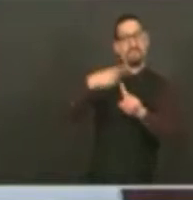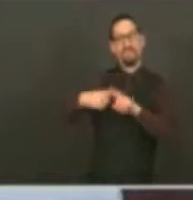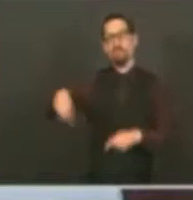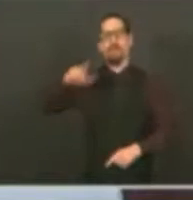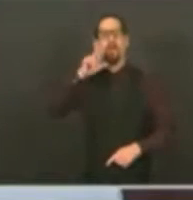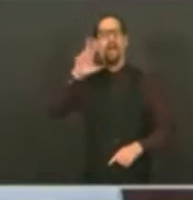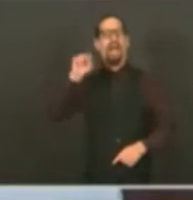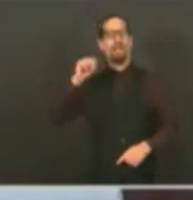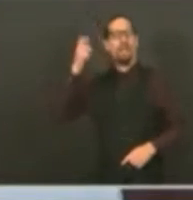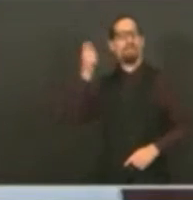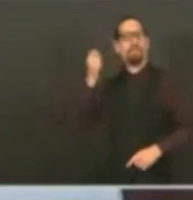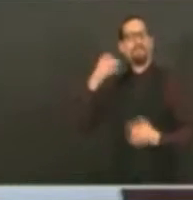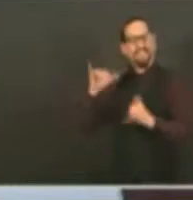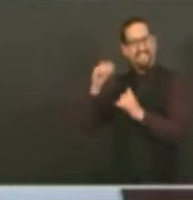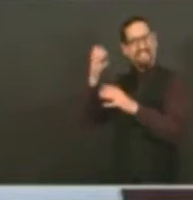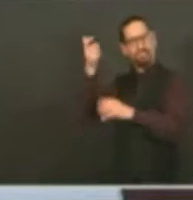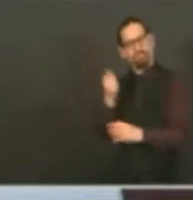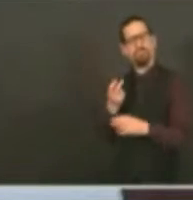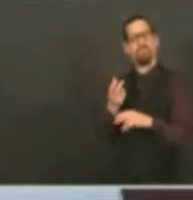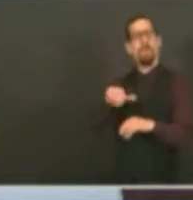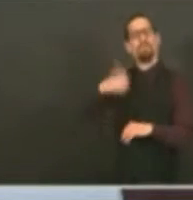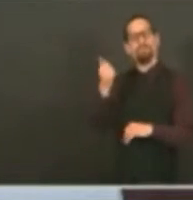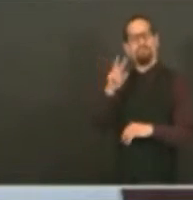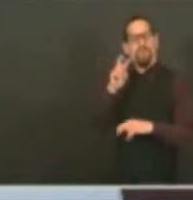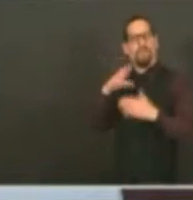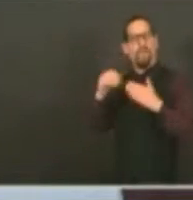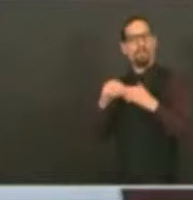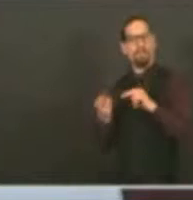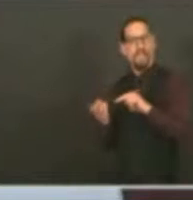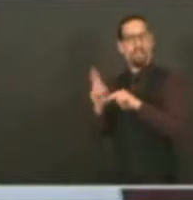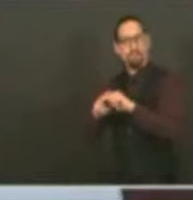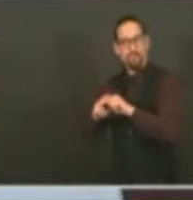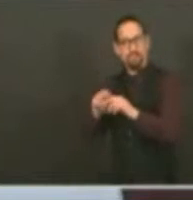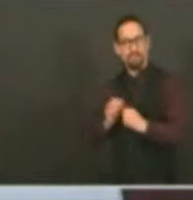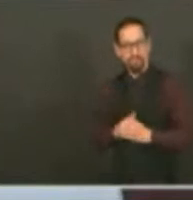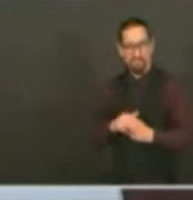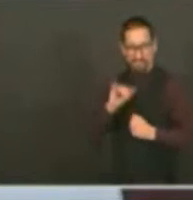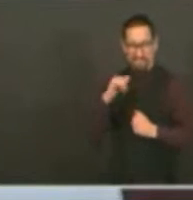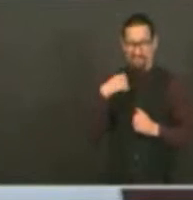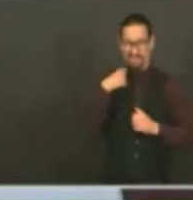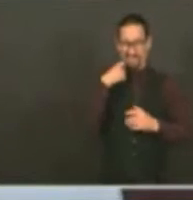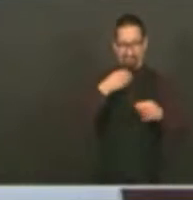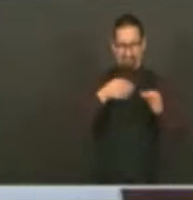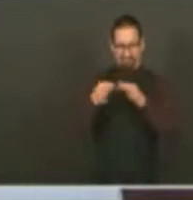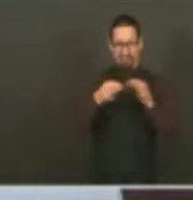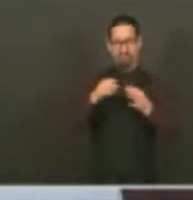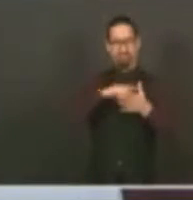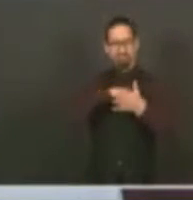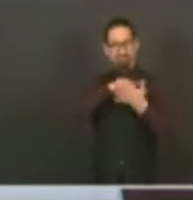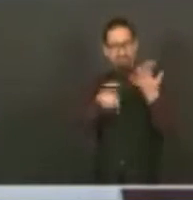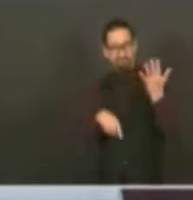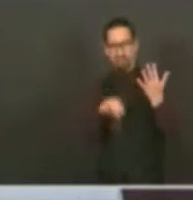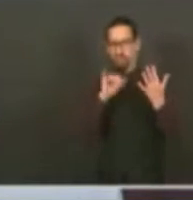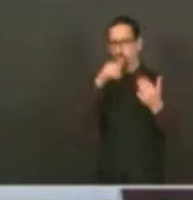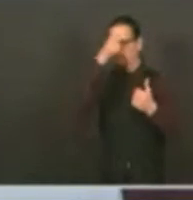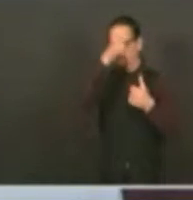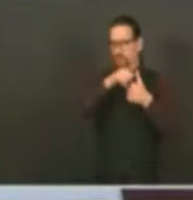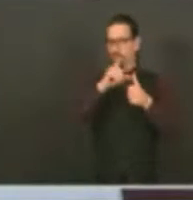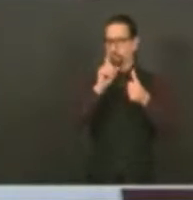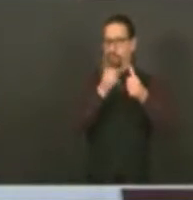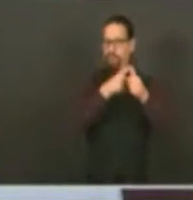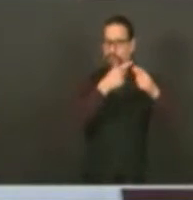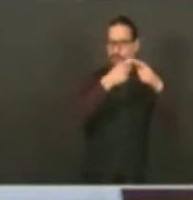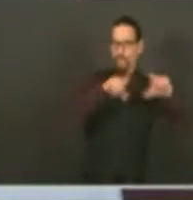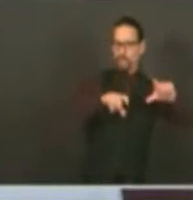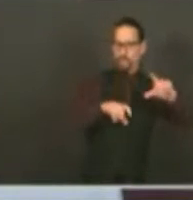get another check, half as big as the first one, to cover you for the lost revenue of the additional week of the pause. I will